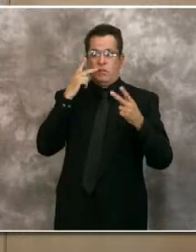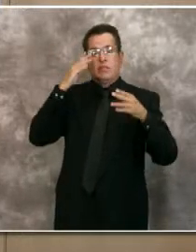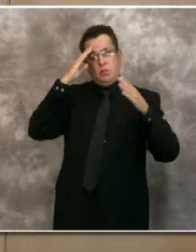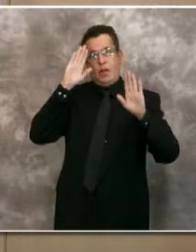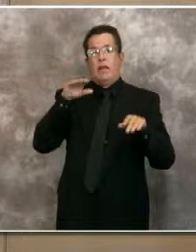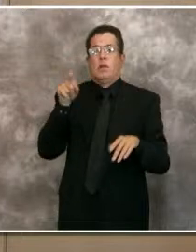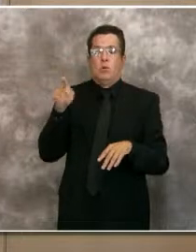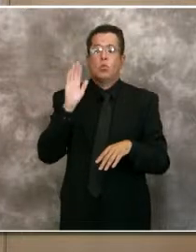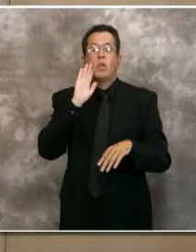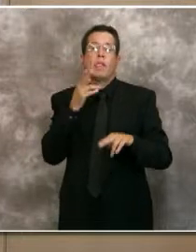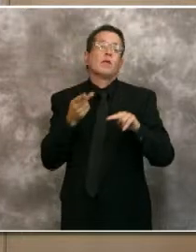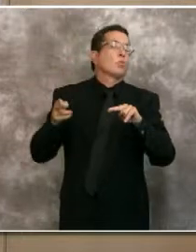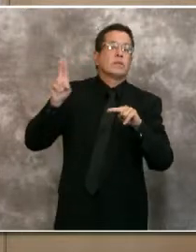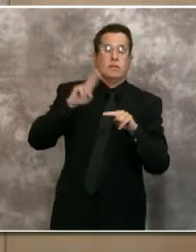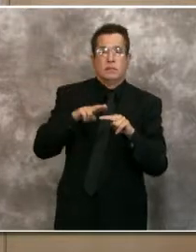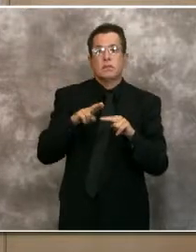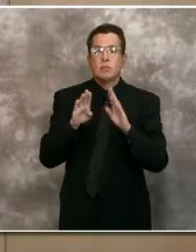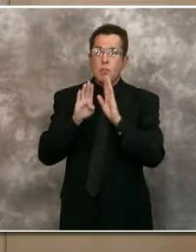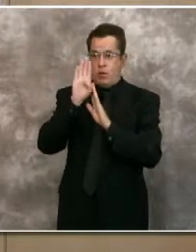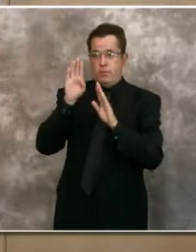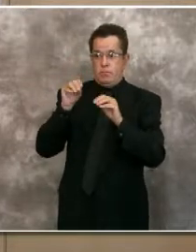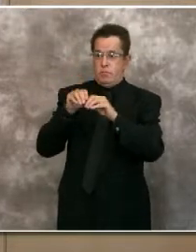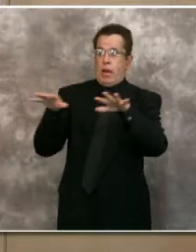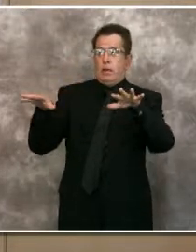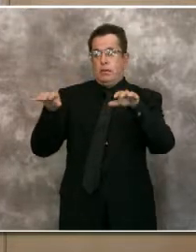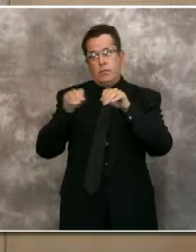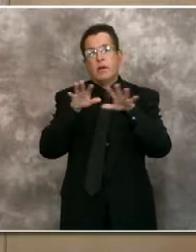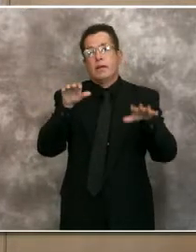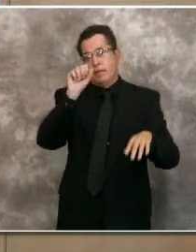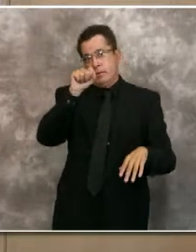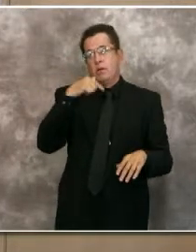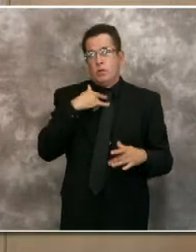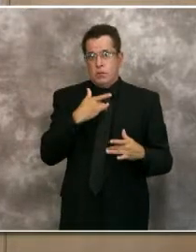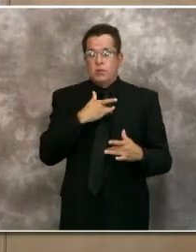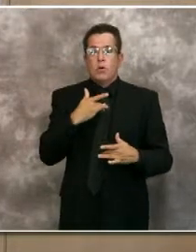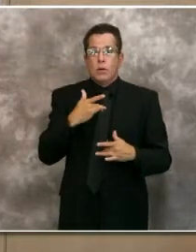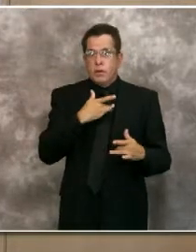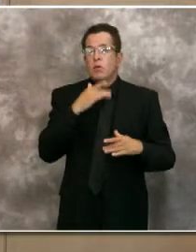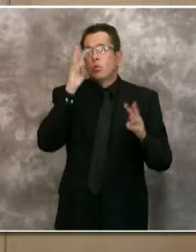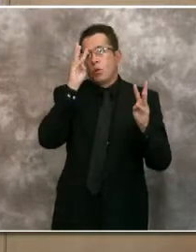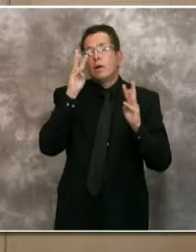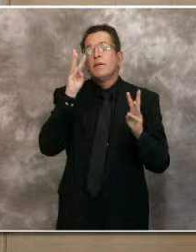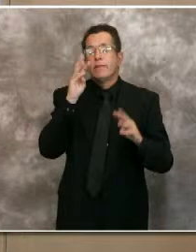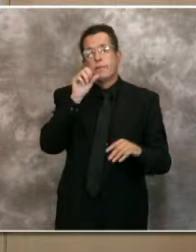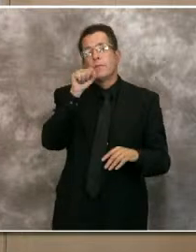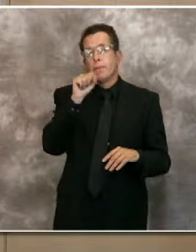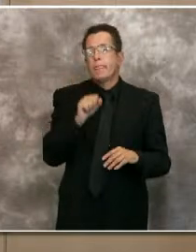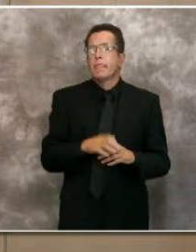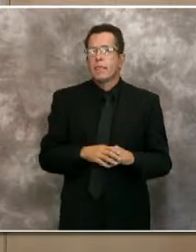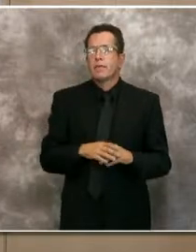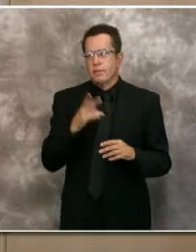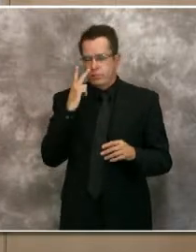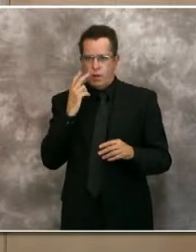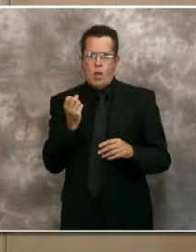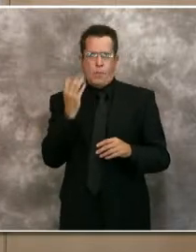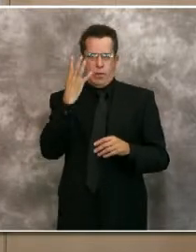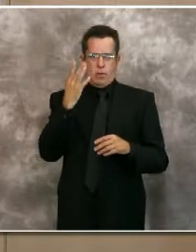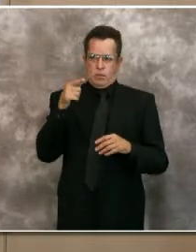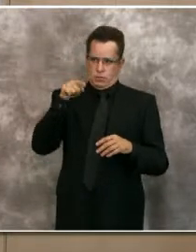there will be increased number of cases. So we are definitely concerned about the number of